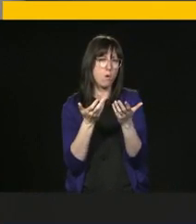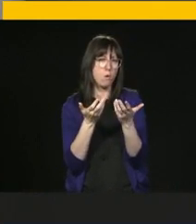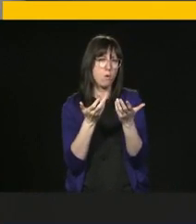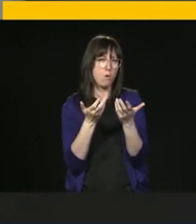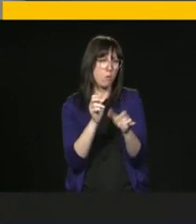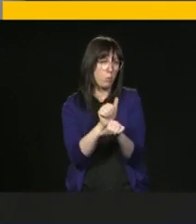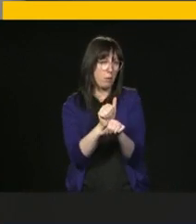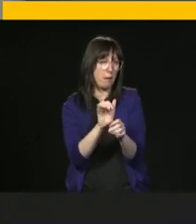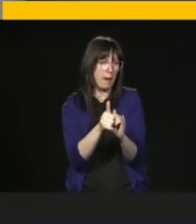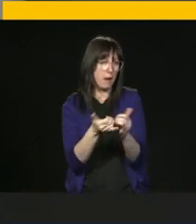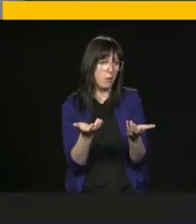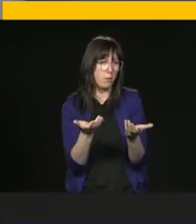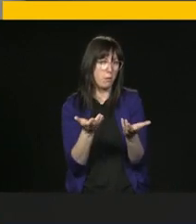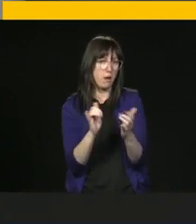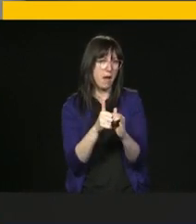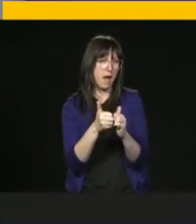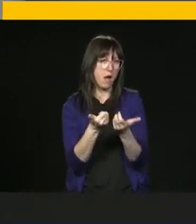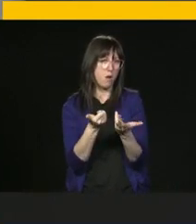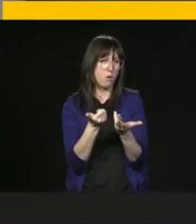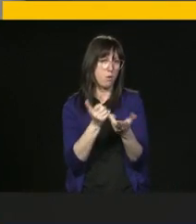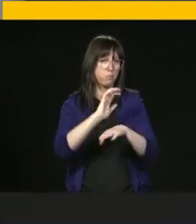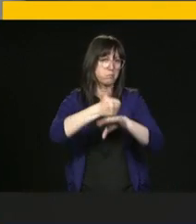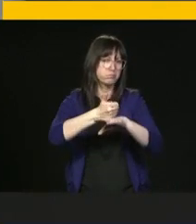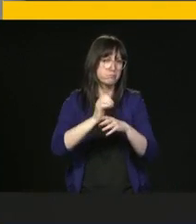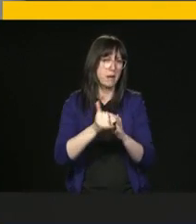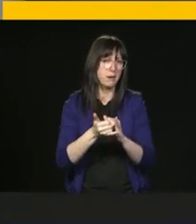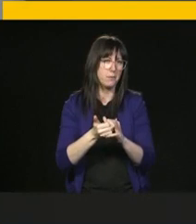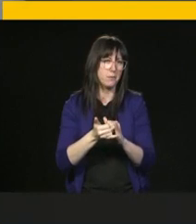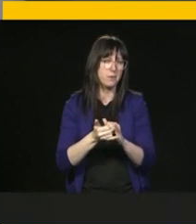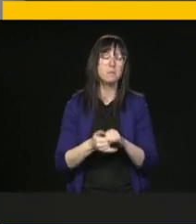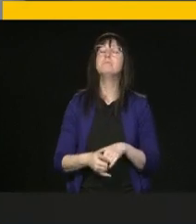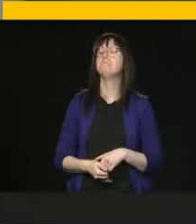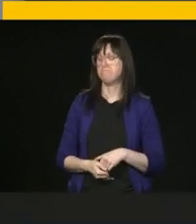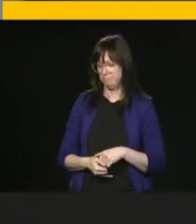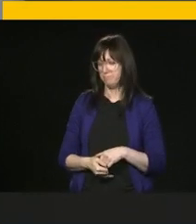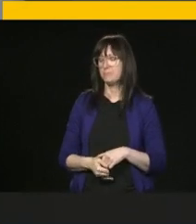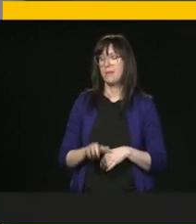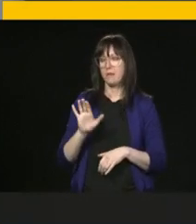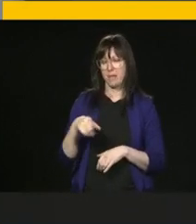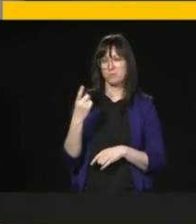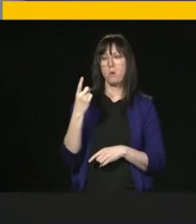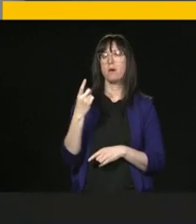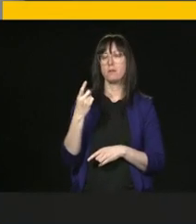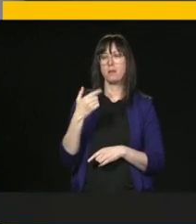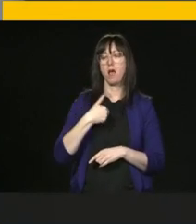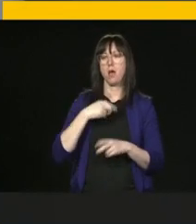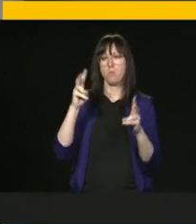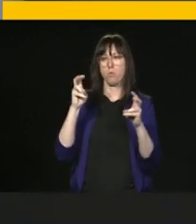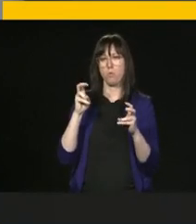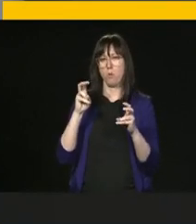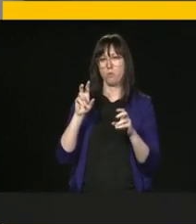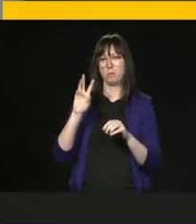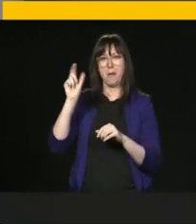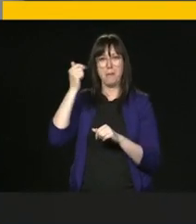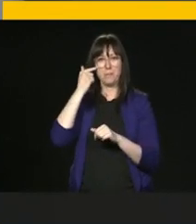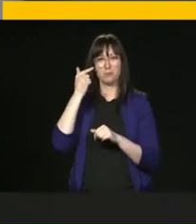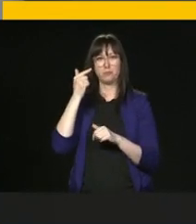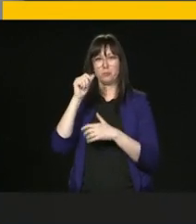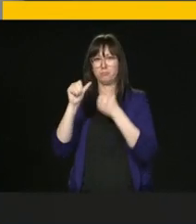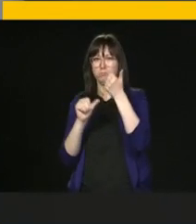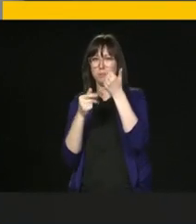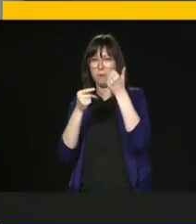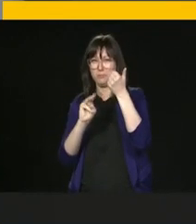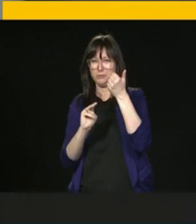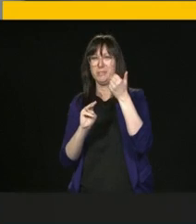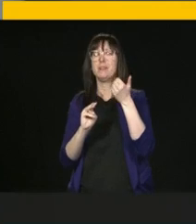in place? Thank you. This is one of those areas where I will quote my colleague, Minister Freeland, who said sometimes we're making decisions and planning